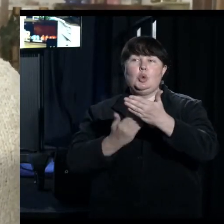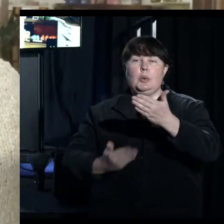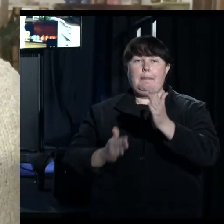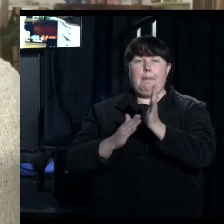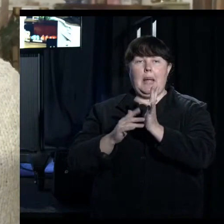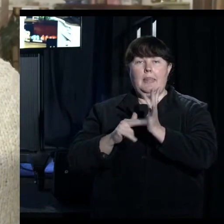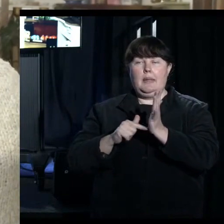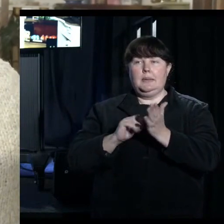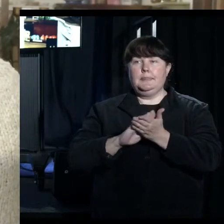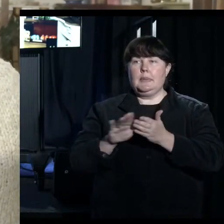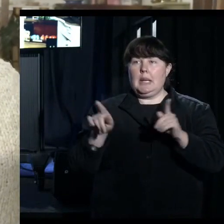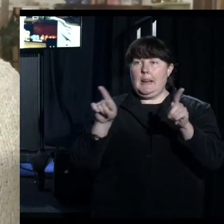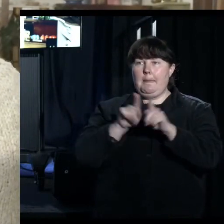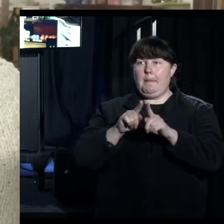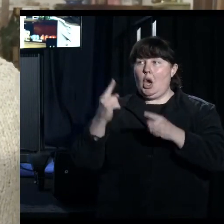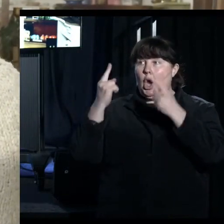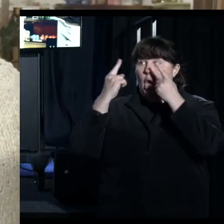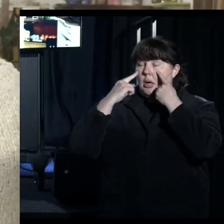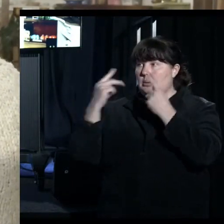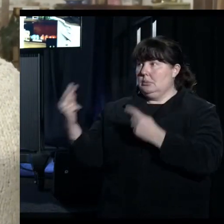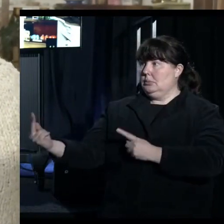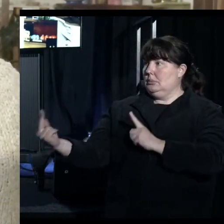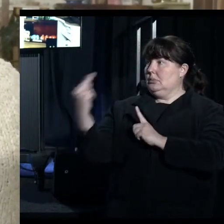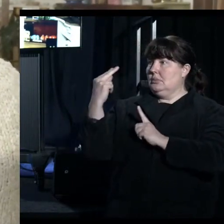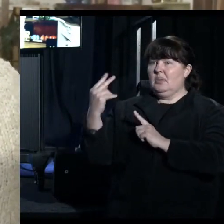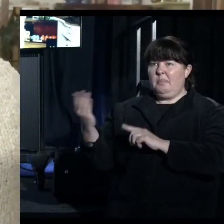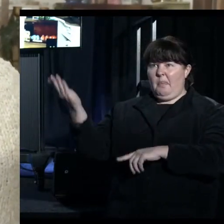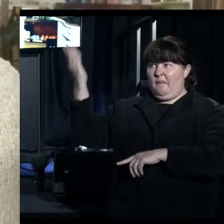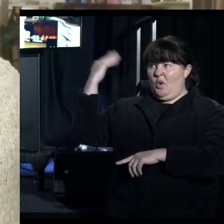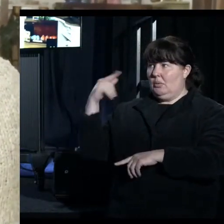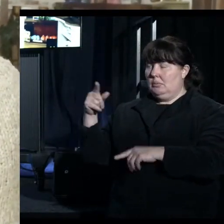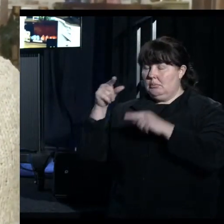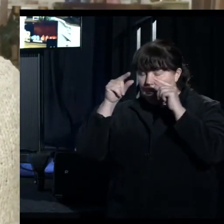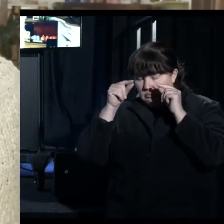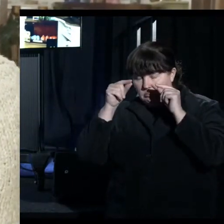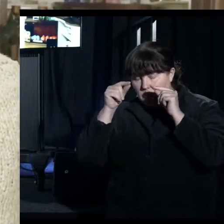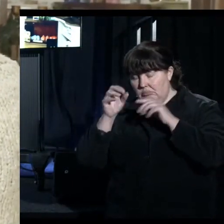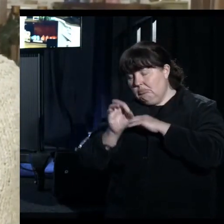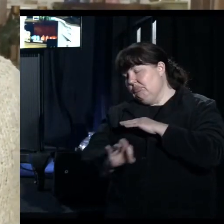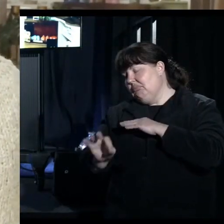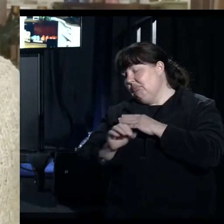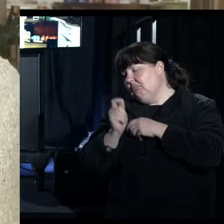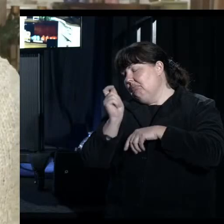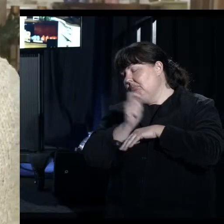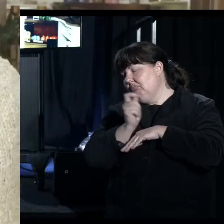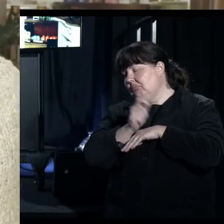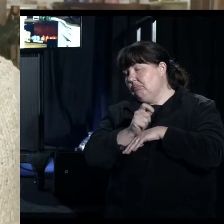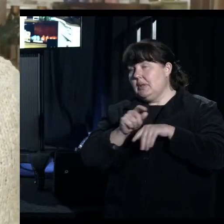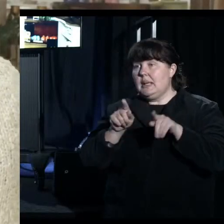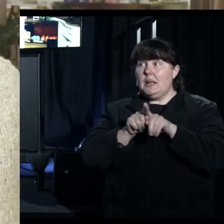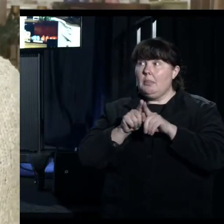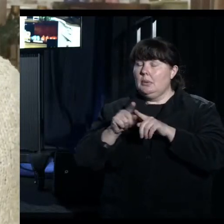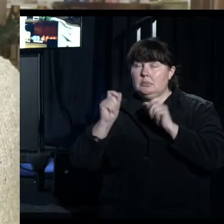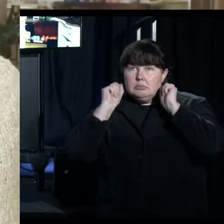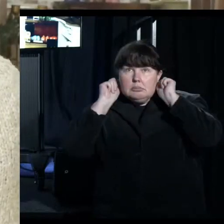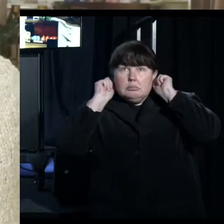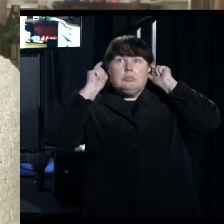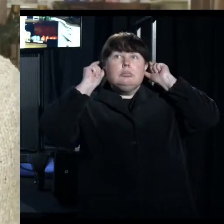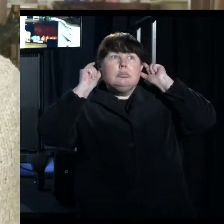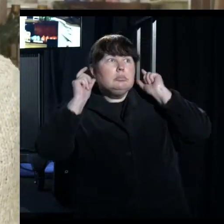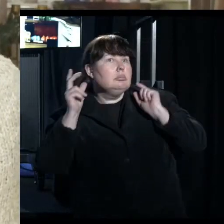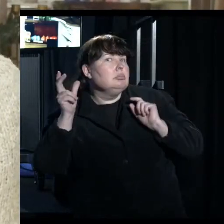shut before. The hounds sniffing for blood now cared not when we were